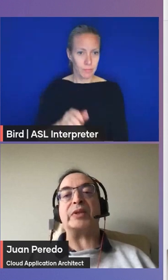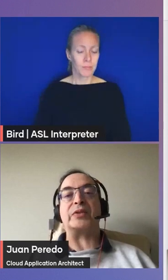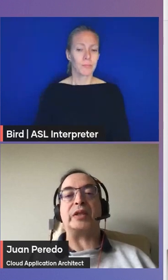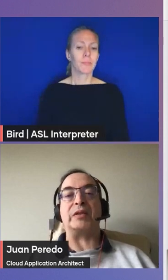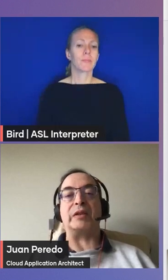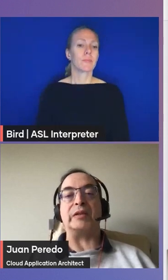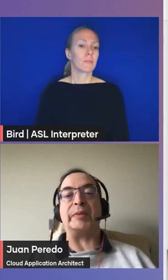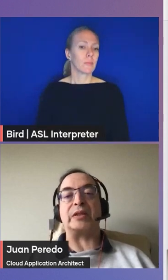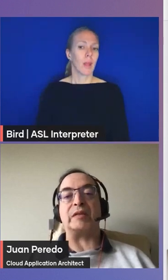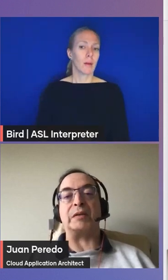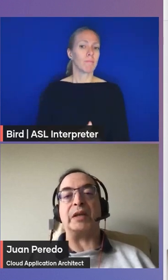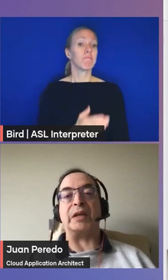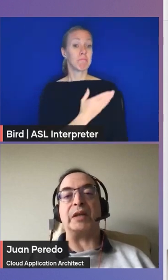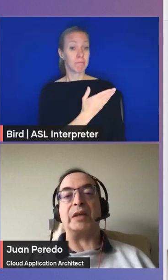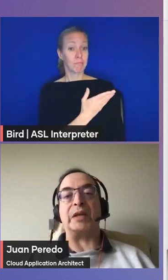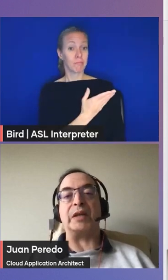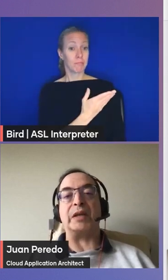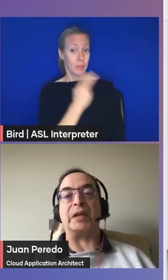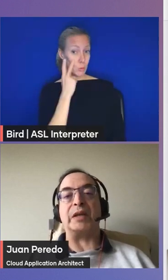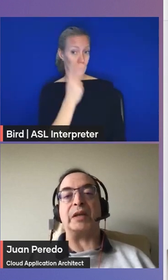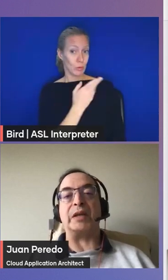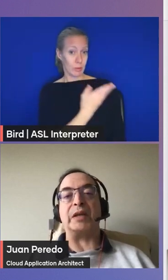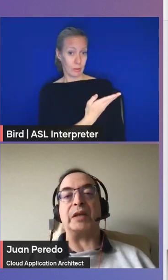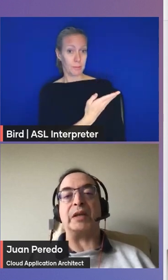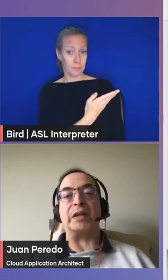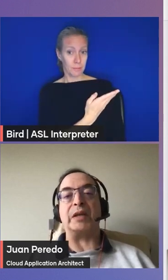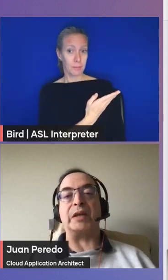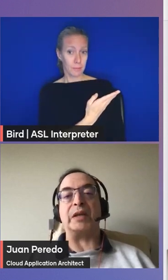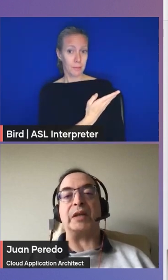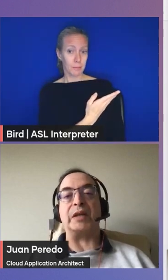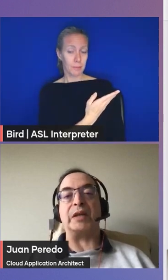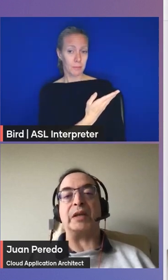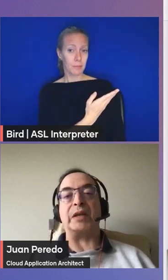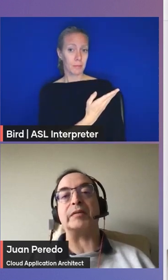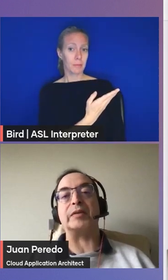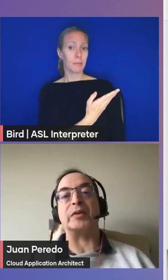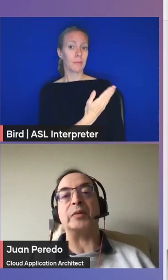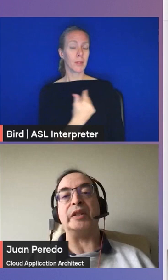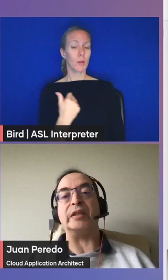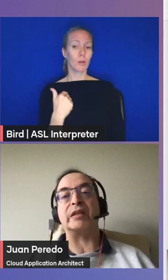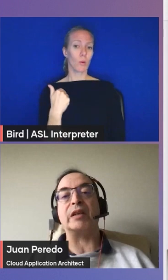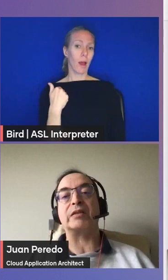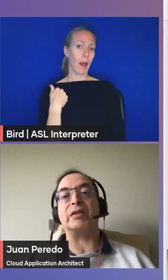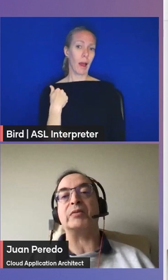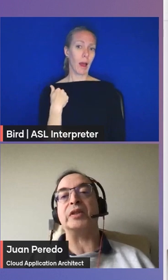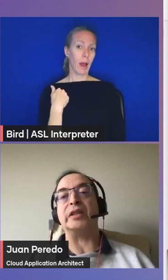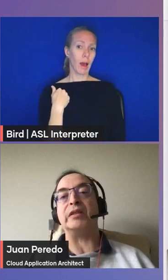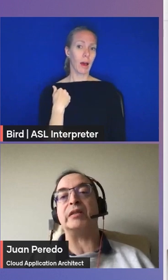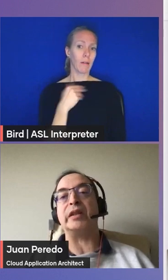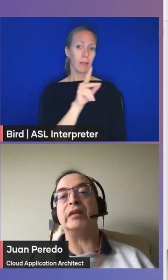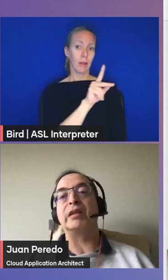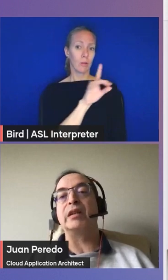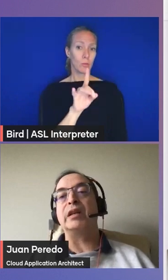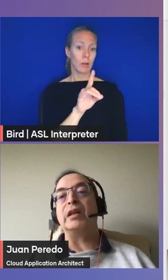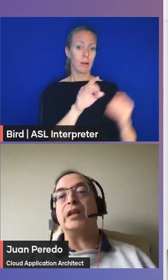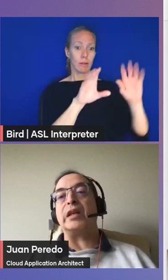And that's what you see on the picture on the right. So you basically have your Kubernetes cluster running in